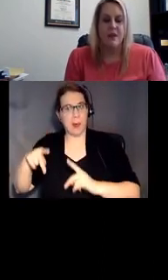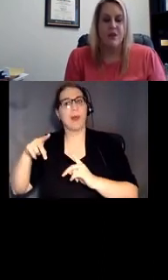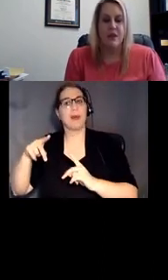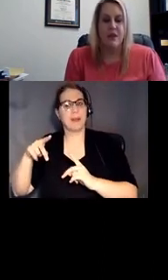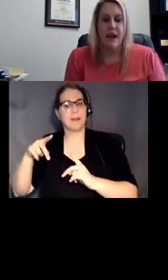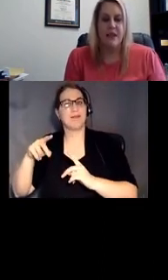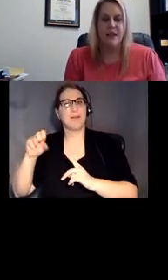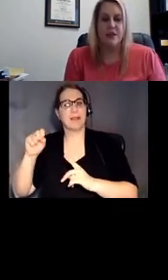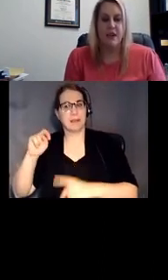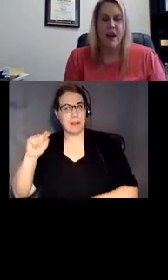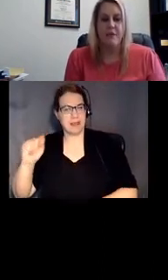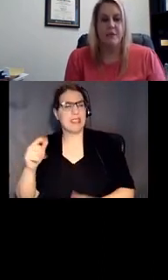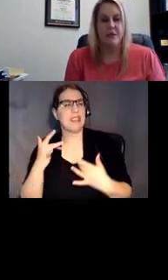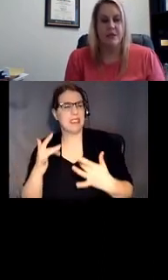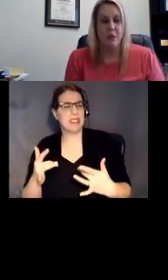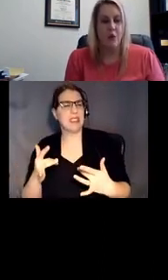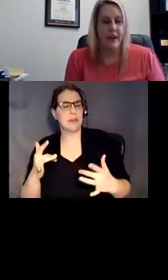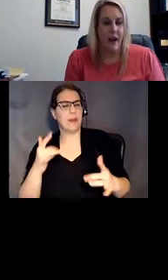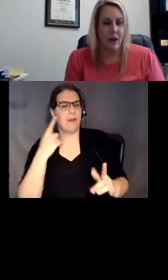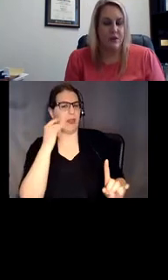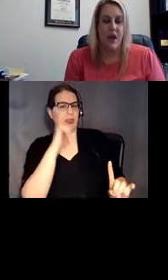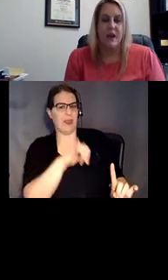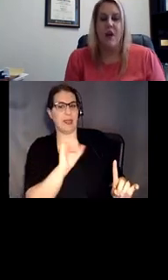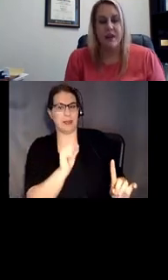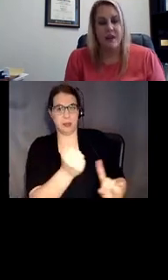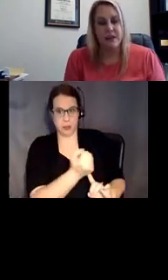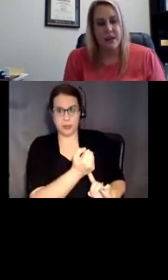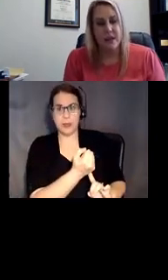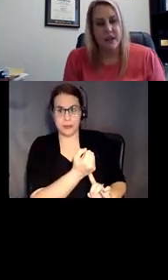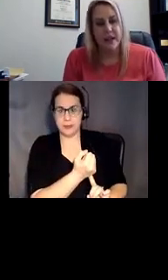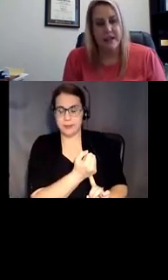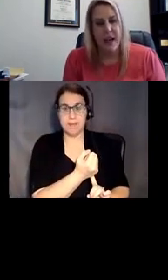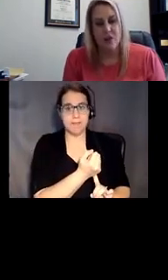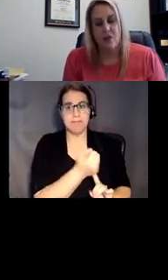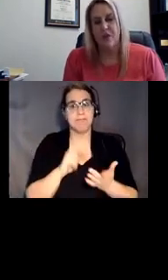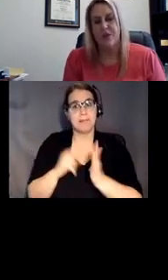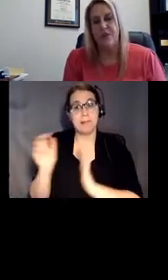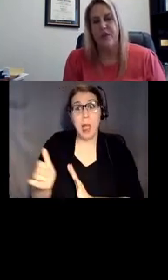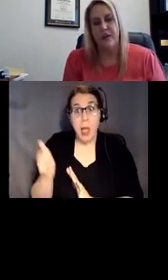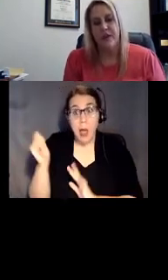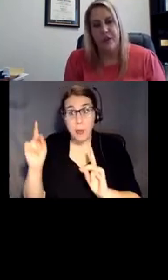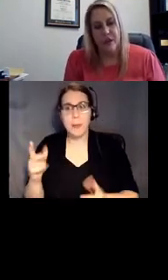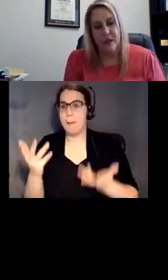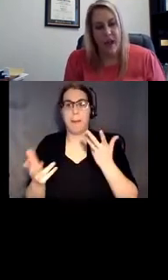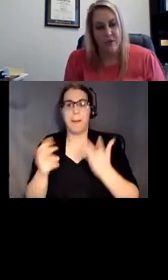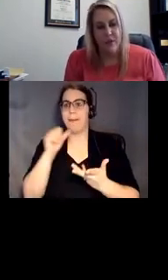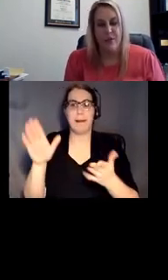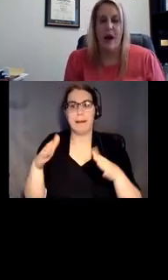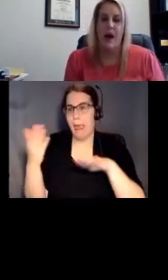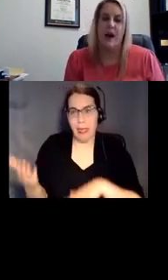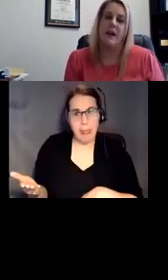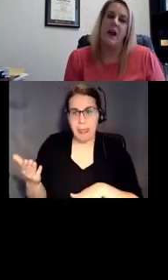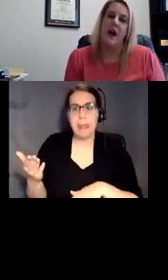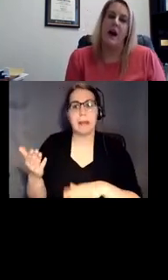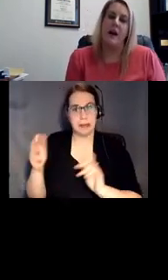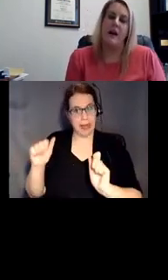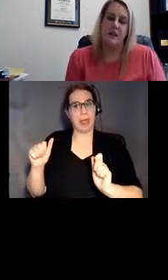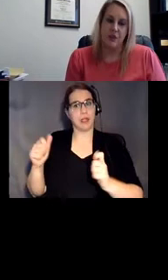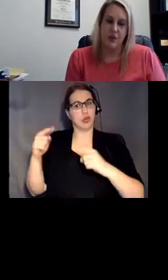that. So these assets are going to come from someone else. Not necessarily at death. You could also fund it during life if you